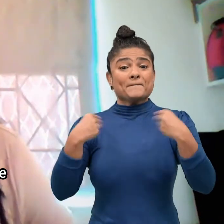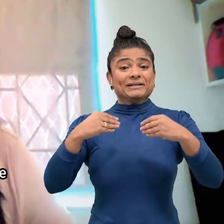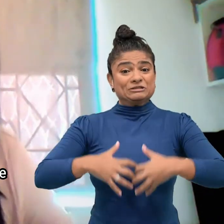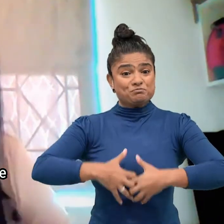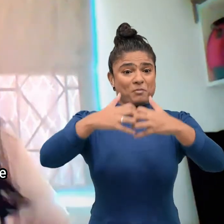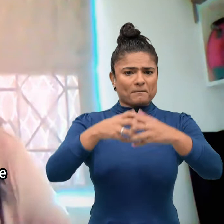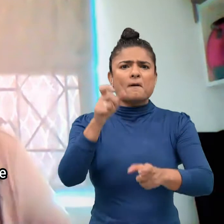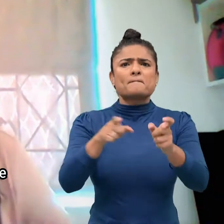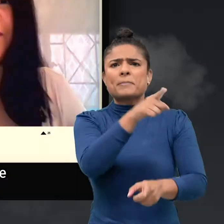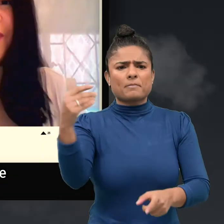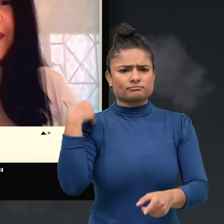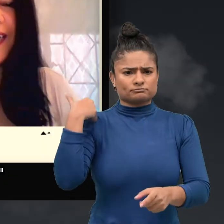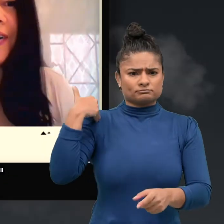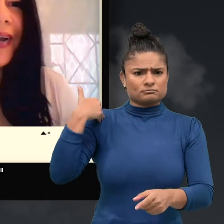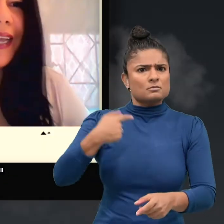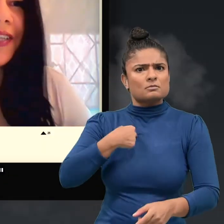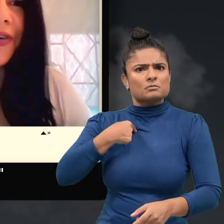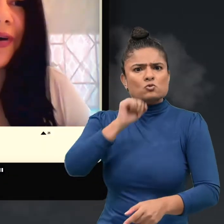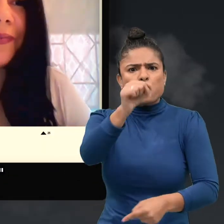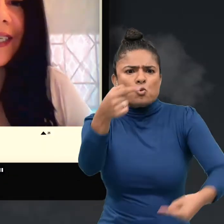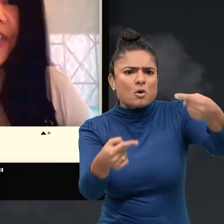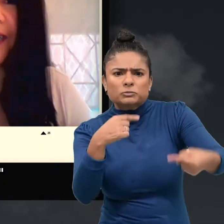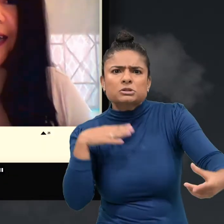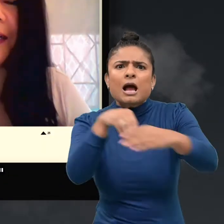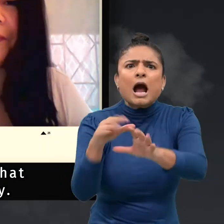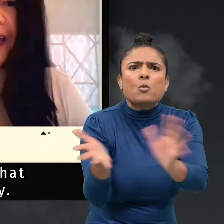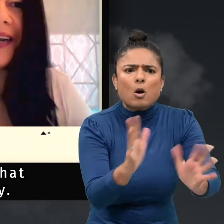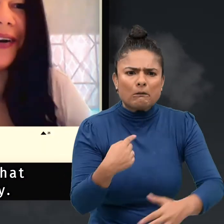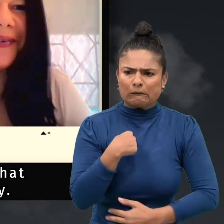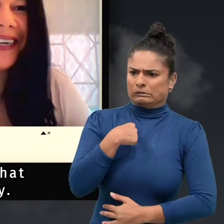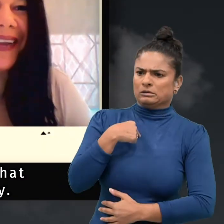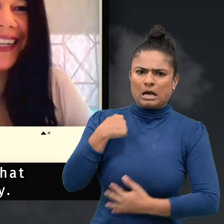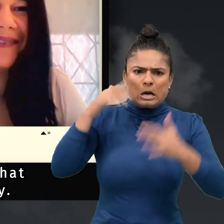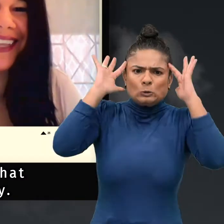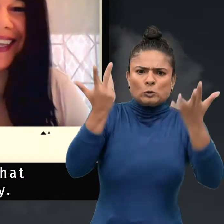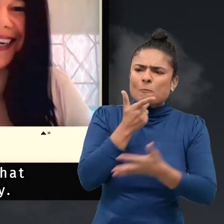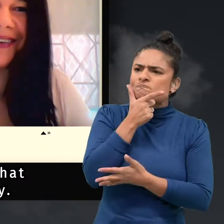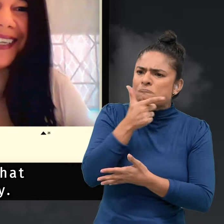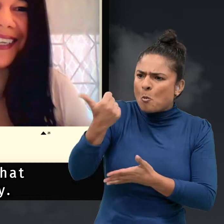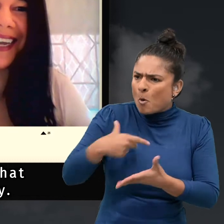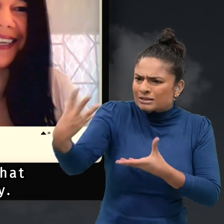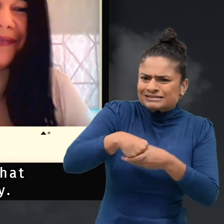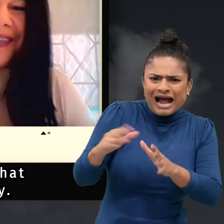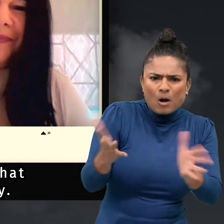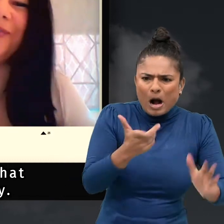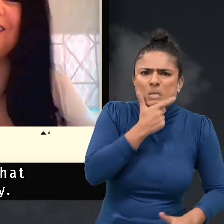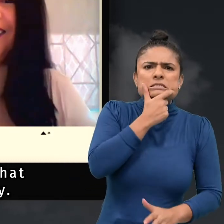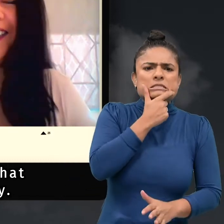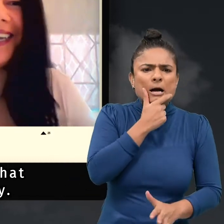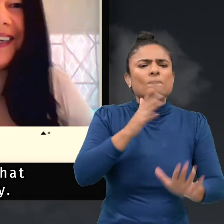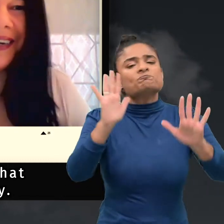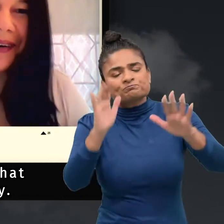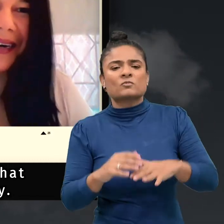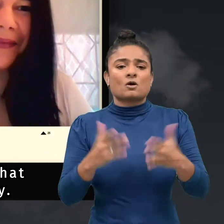company, people phoned me and they were asking, how do I enter your competition? And I don't know what made them think that it was like a